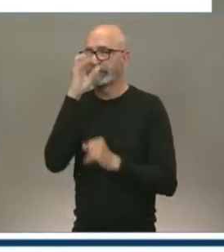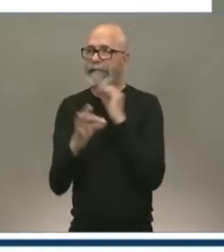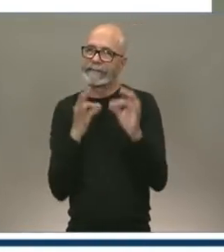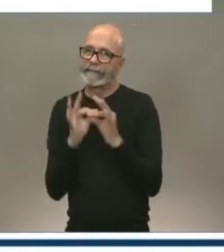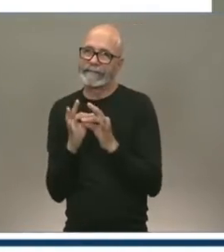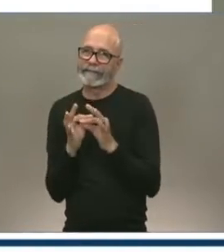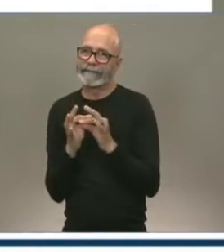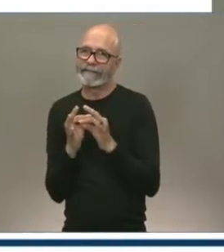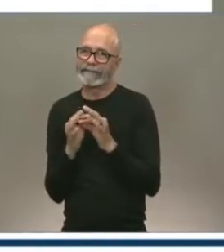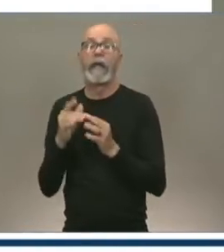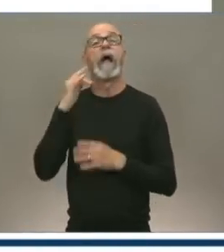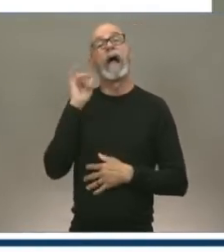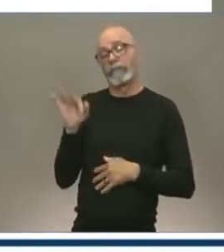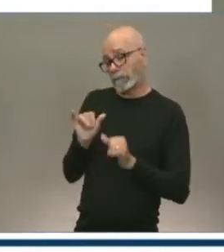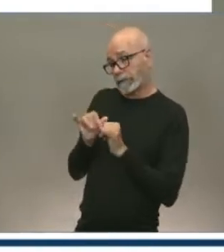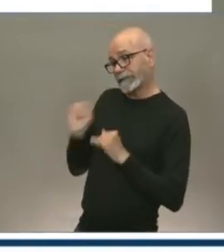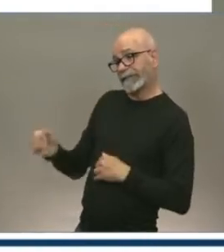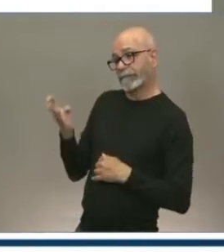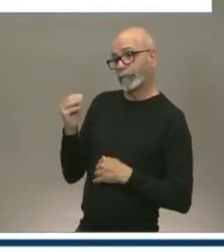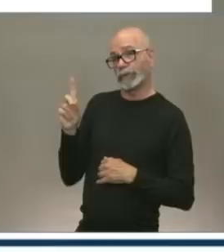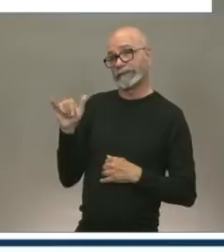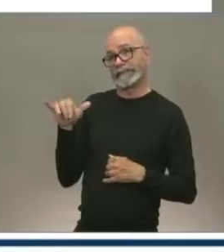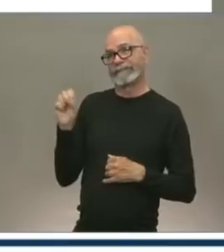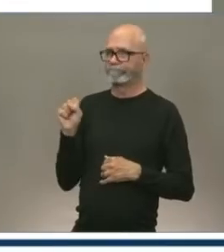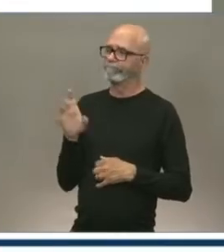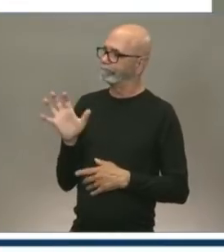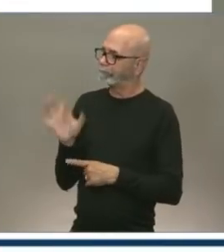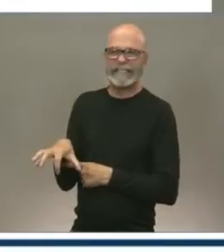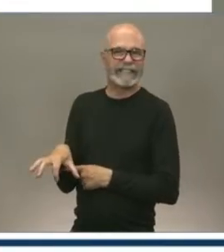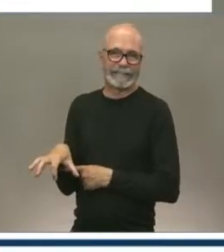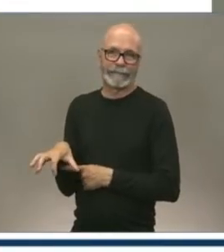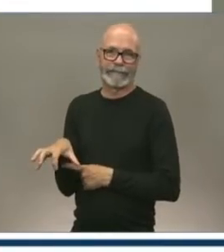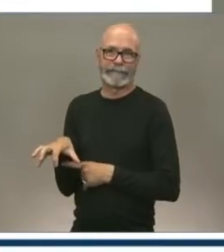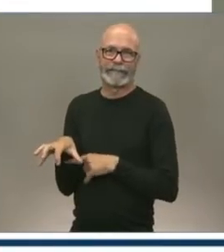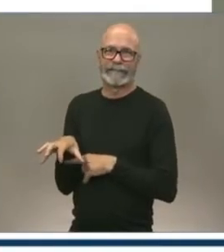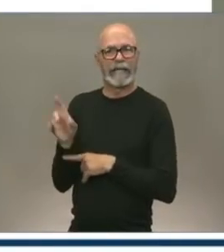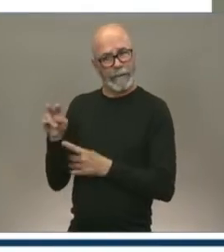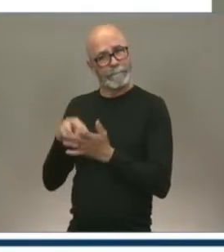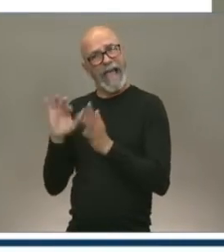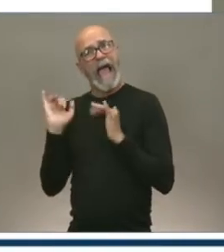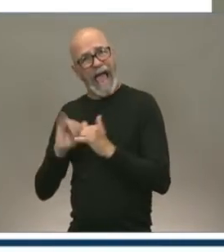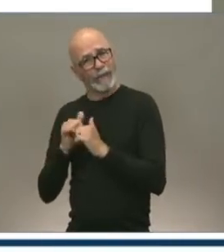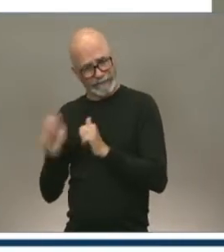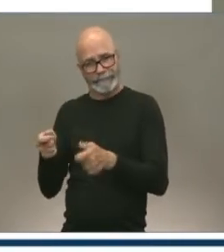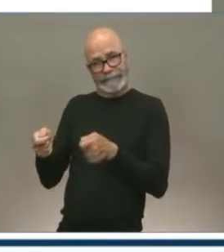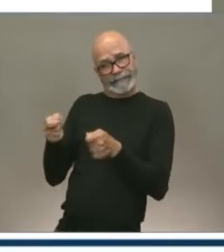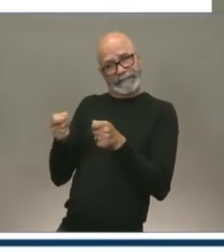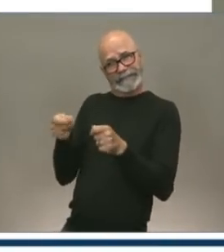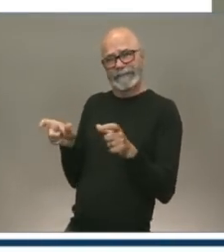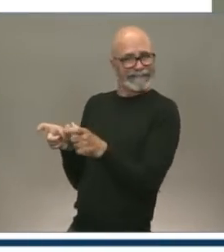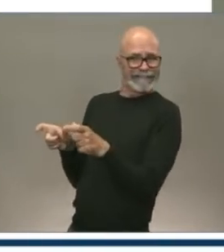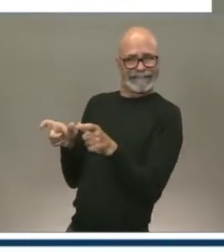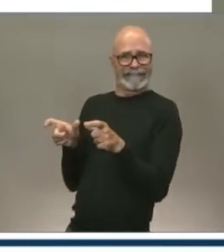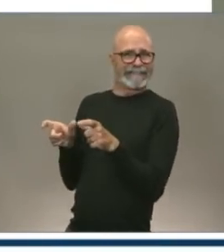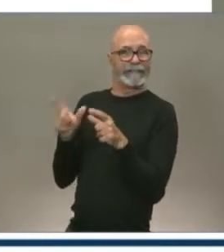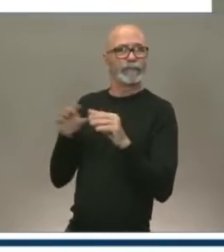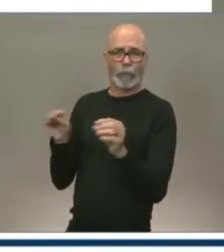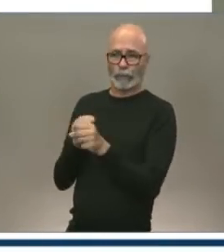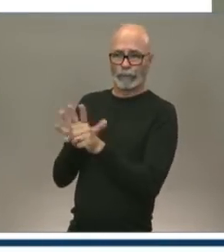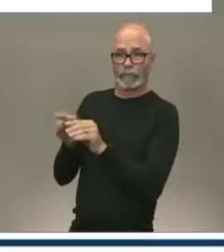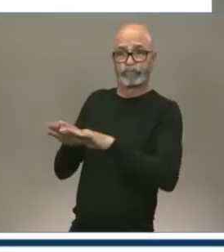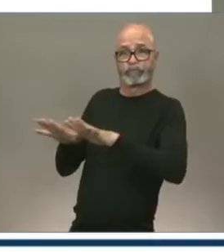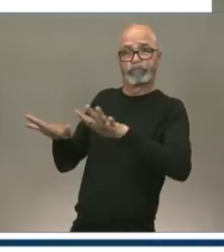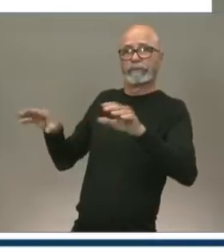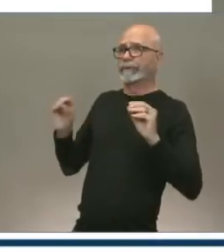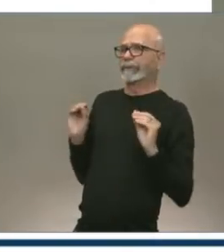are quarantining when required, and we are managing the cases so there isn't community spread. We continue to